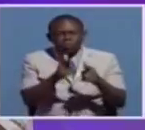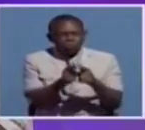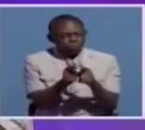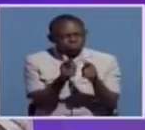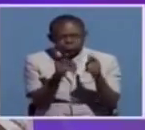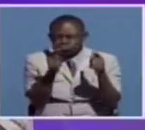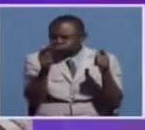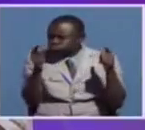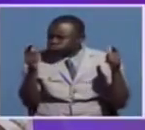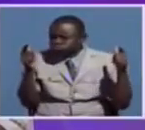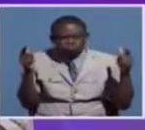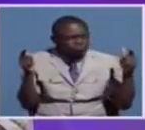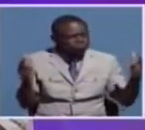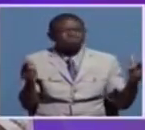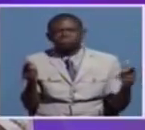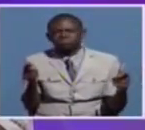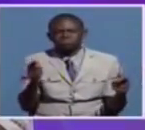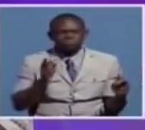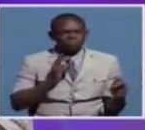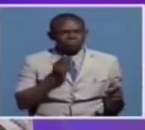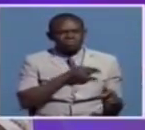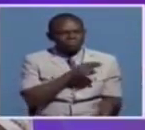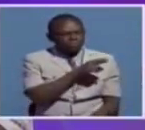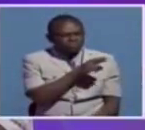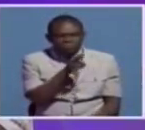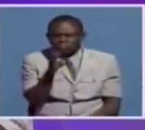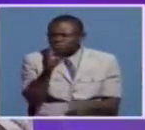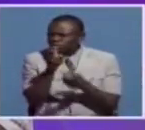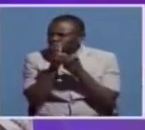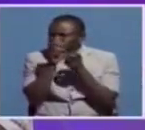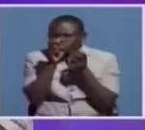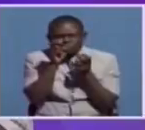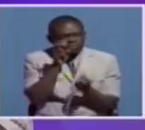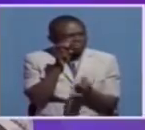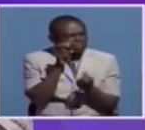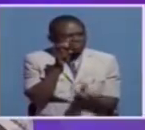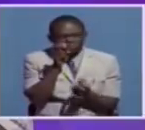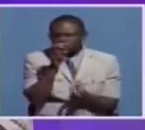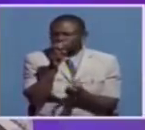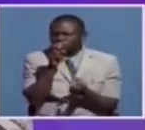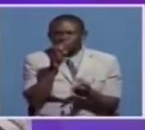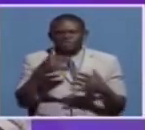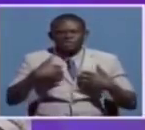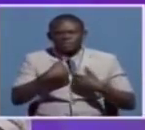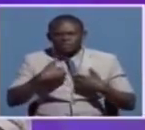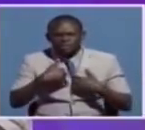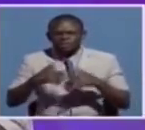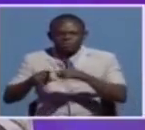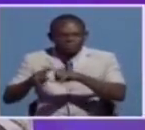the wildlife. There were monkeys and other creatures, and their transition also was